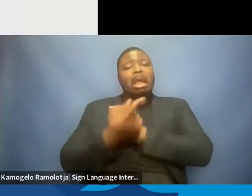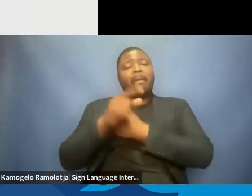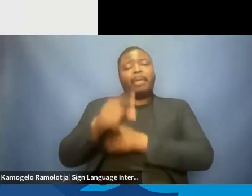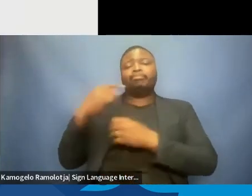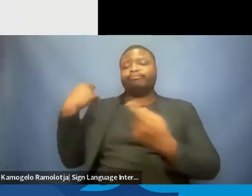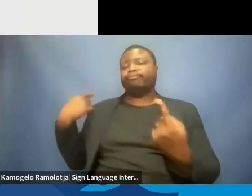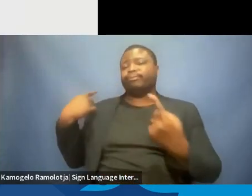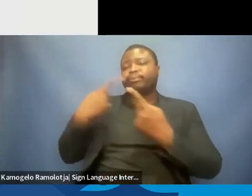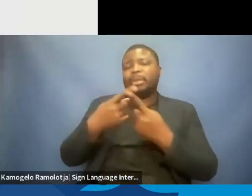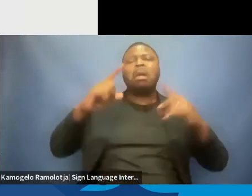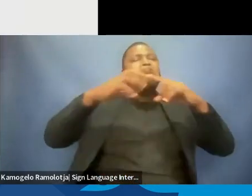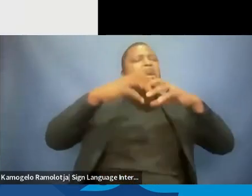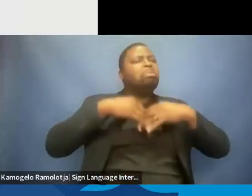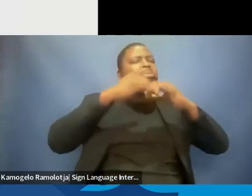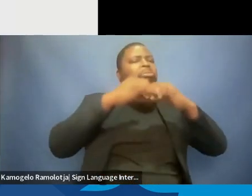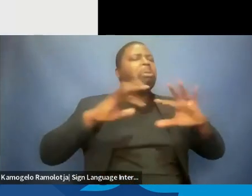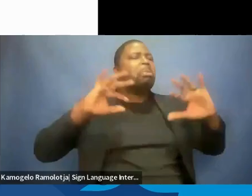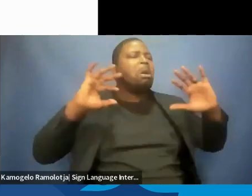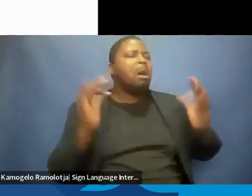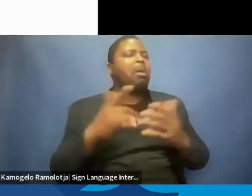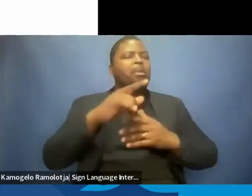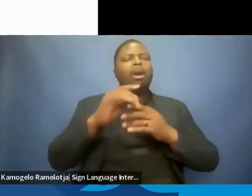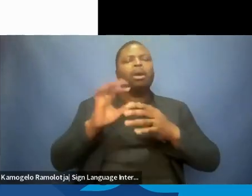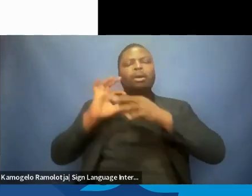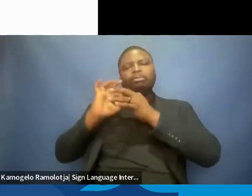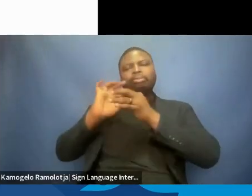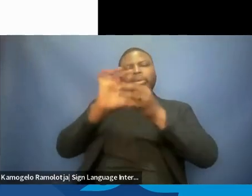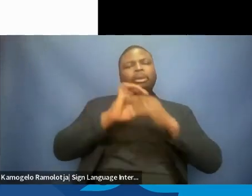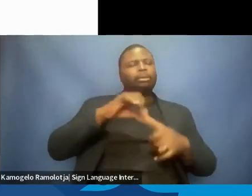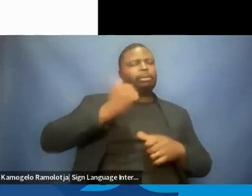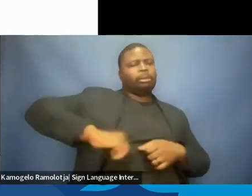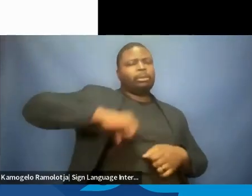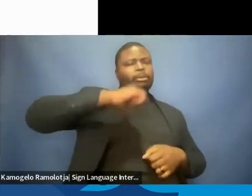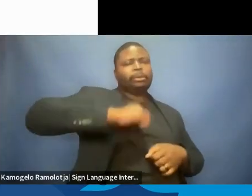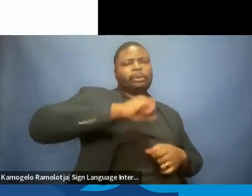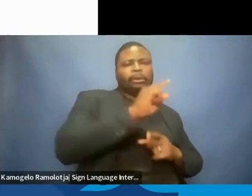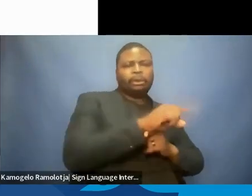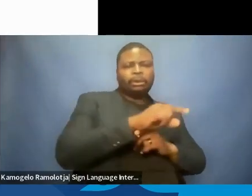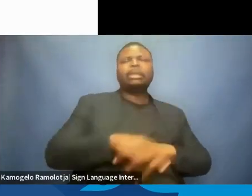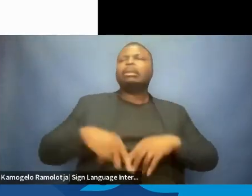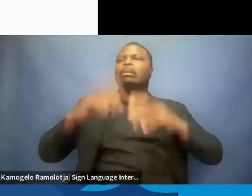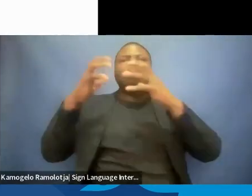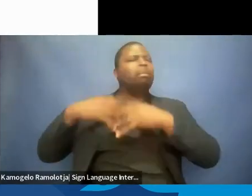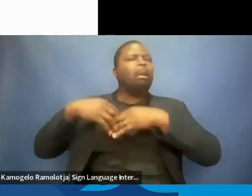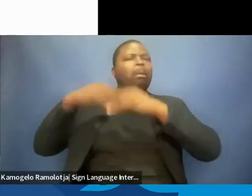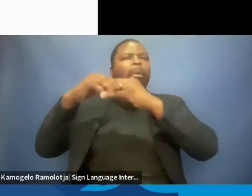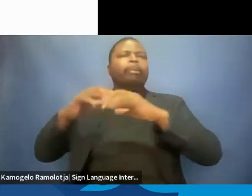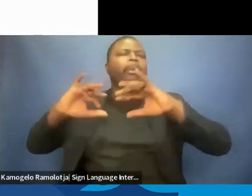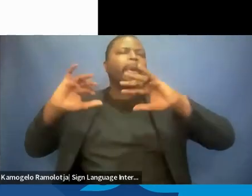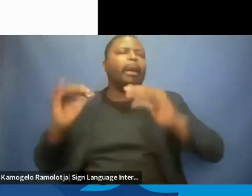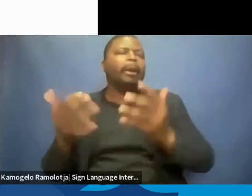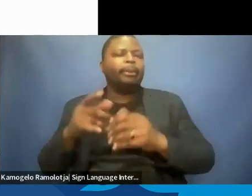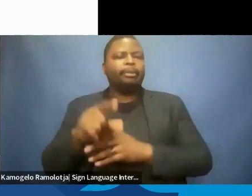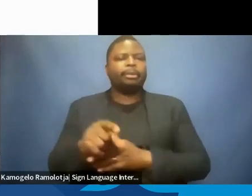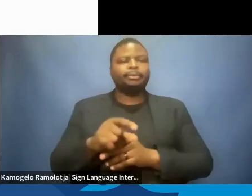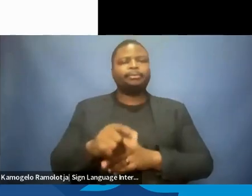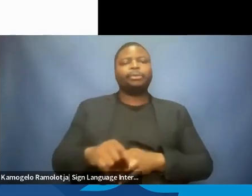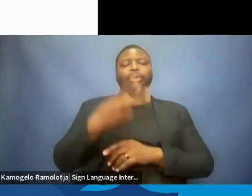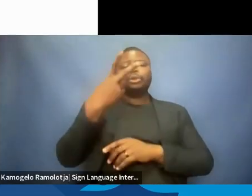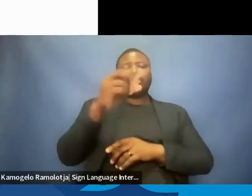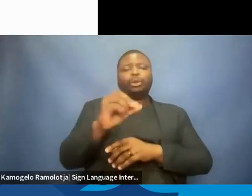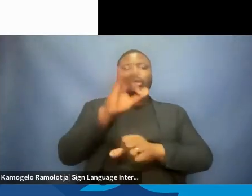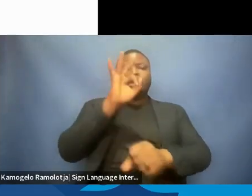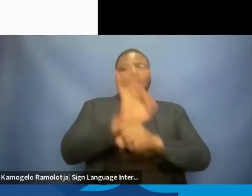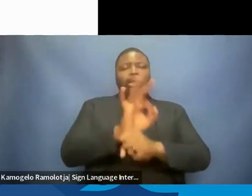state-funded harm reduction program in the country. So a very brief sequence of events, because very often we get